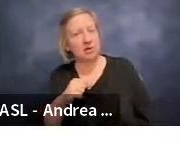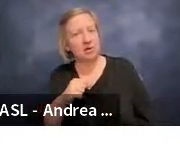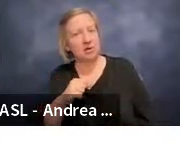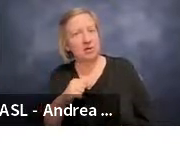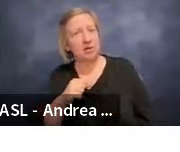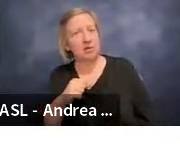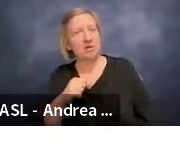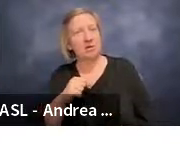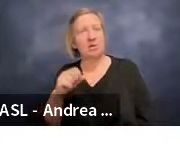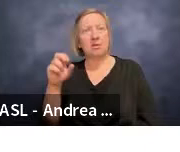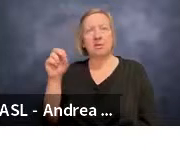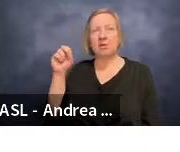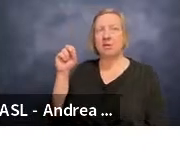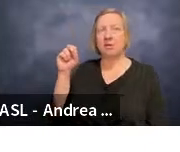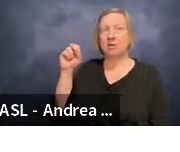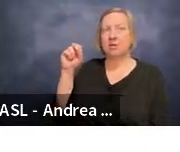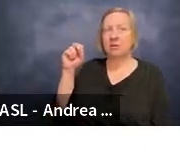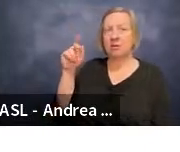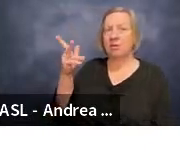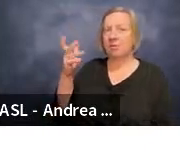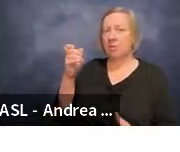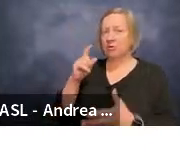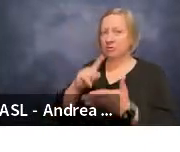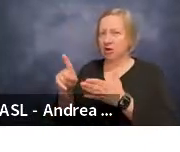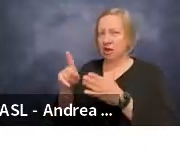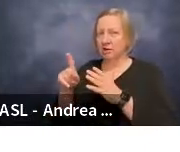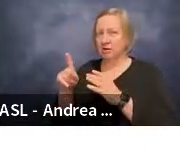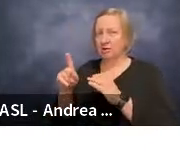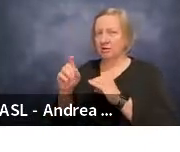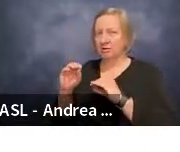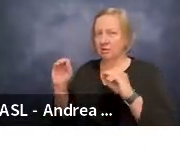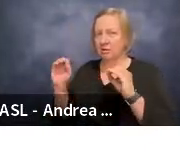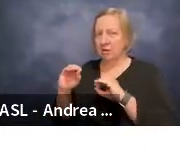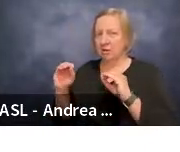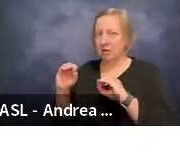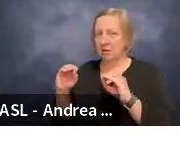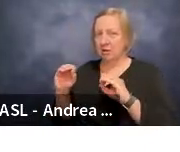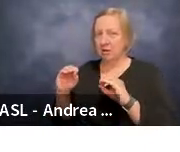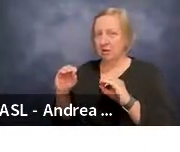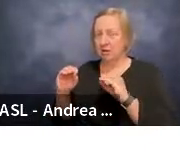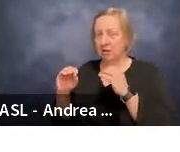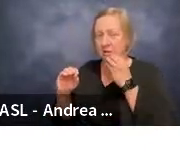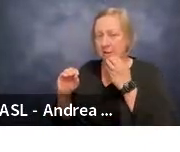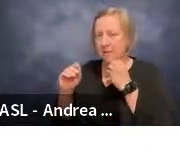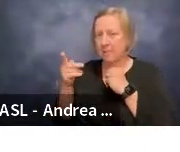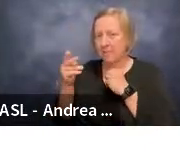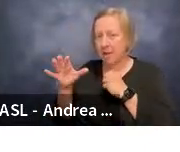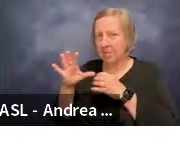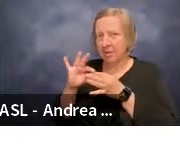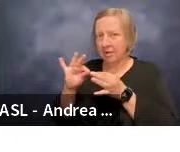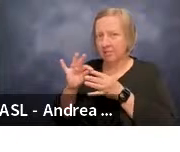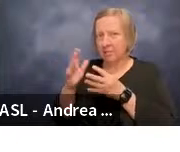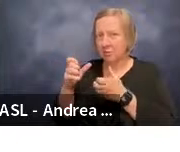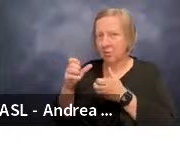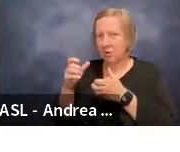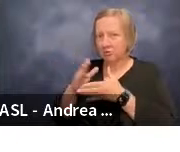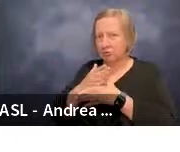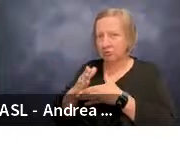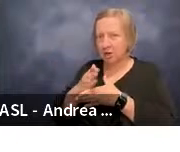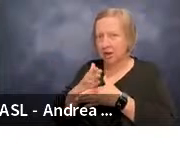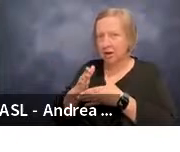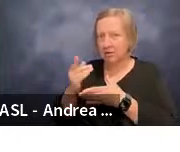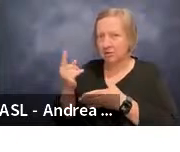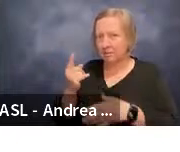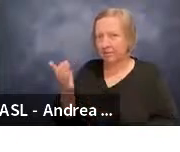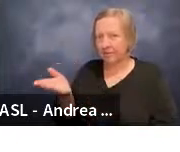Okay, all right. Just want to confirm that there's not public comment that you wanted to make.